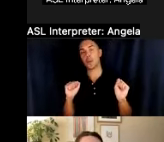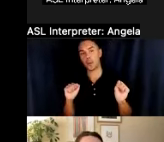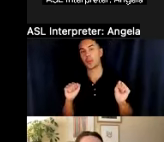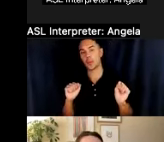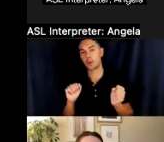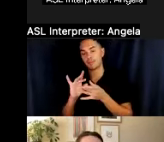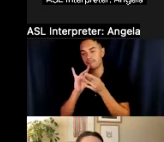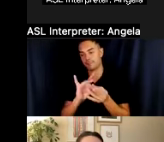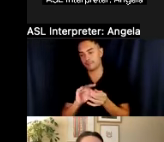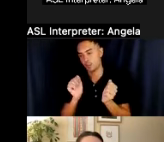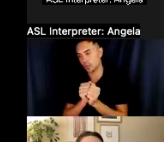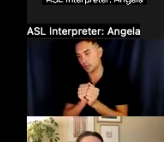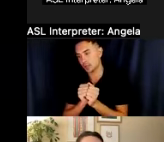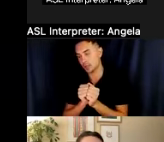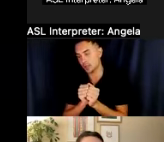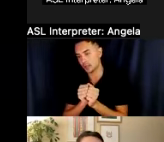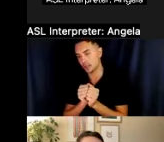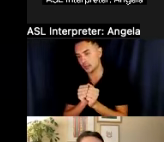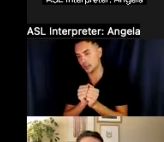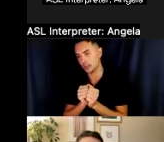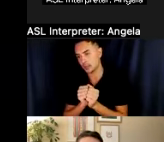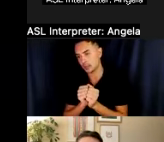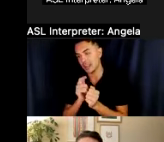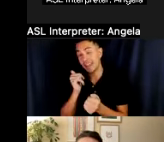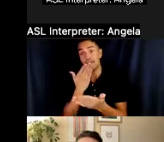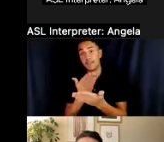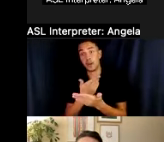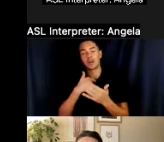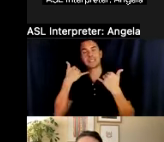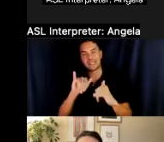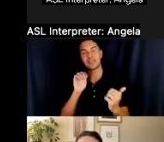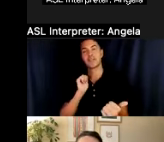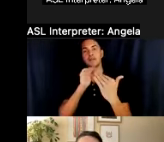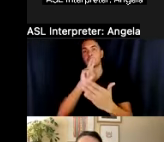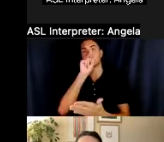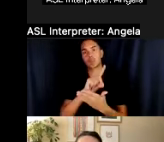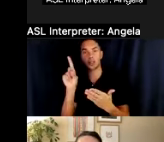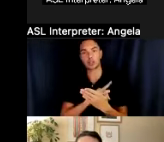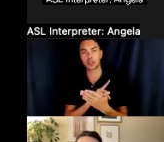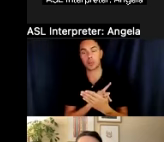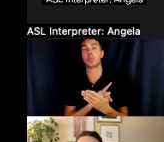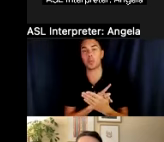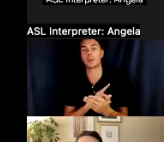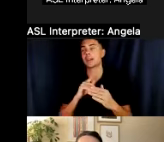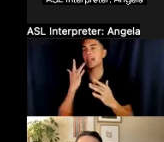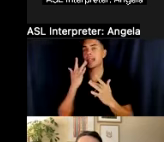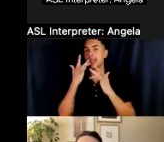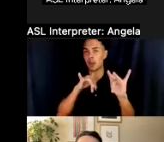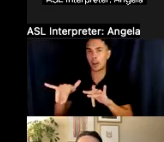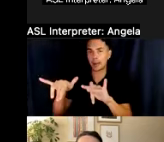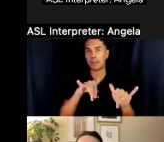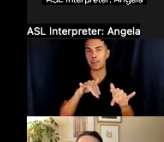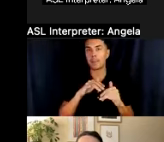on the fact that we do still face discrimination and stereotyping